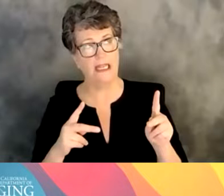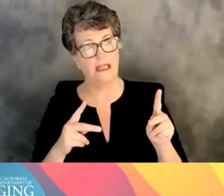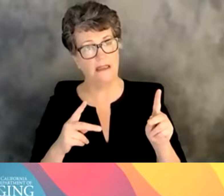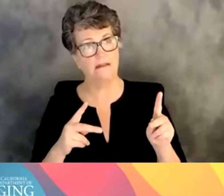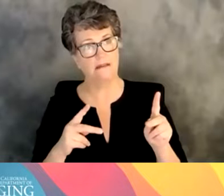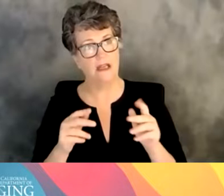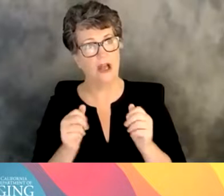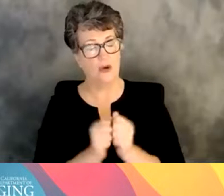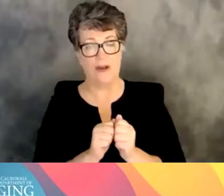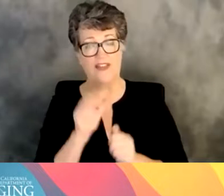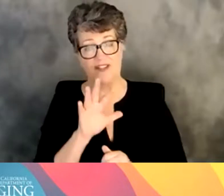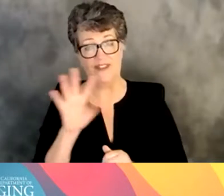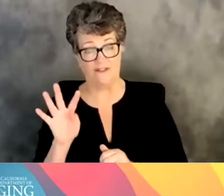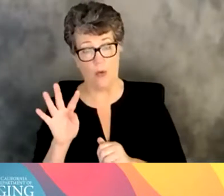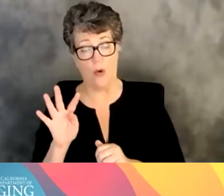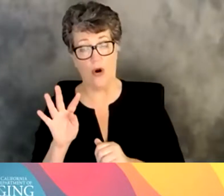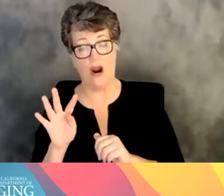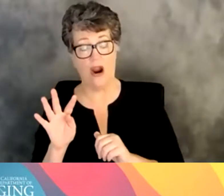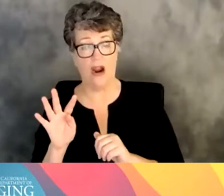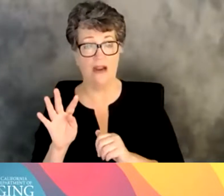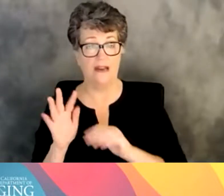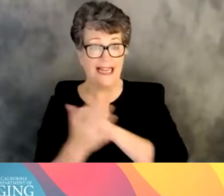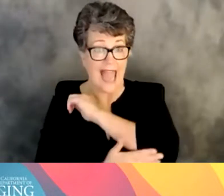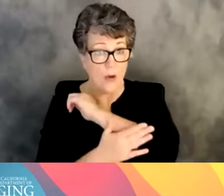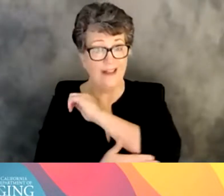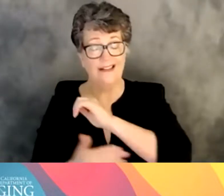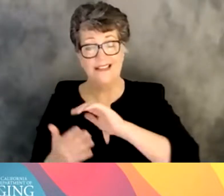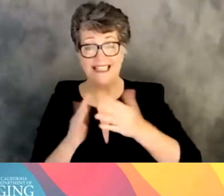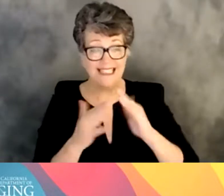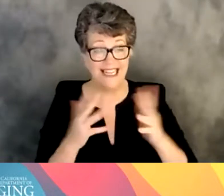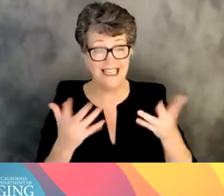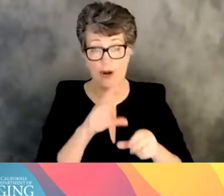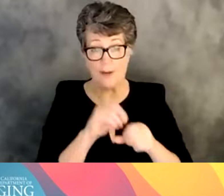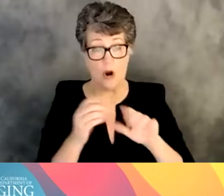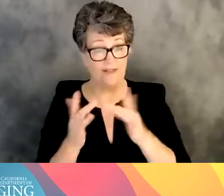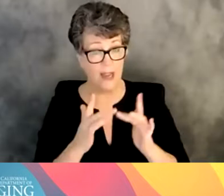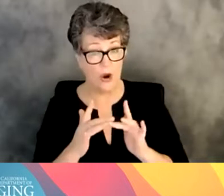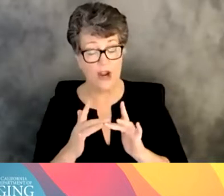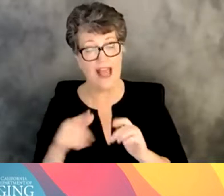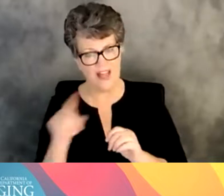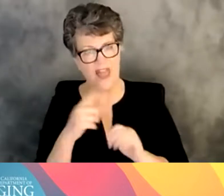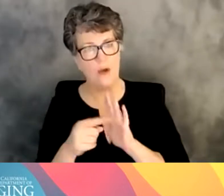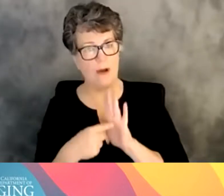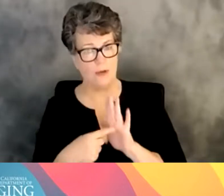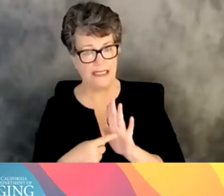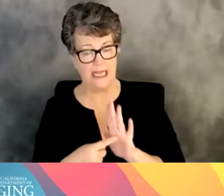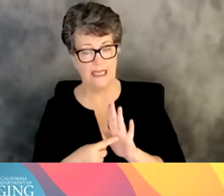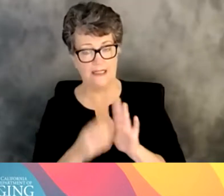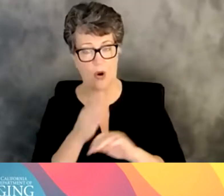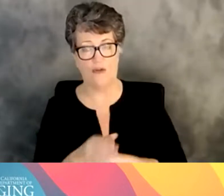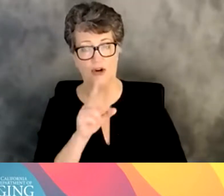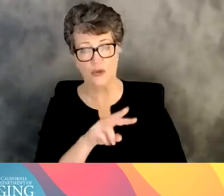54 jurisdictions, those cities and counties that are already part of the network, because they represent over